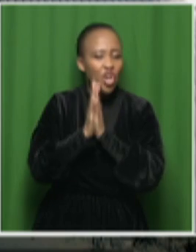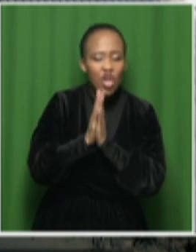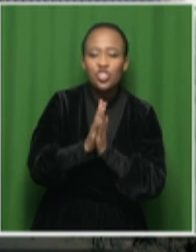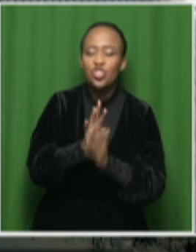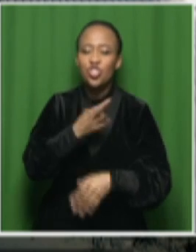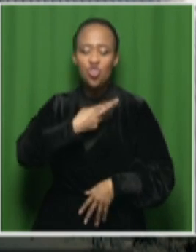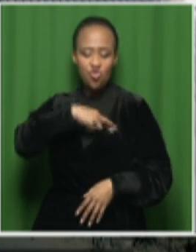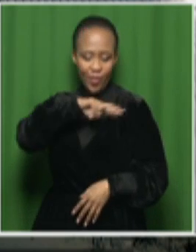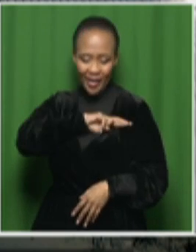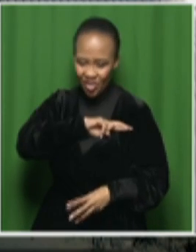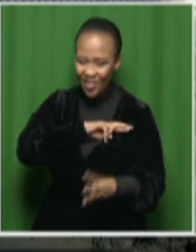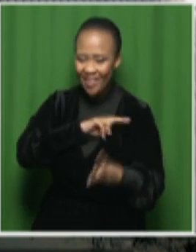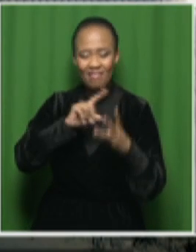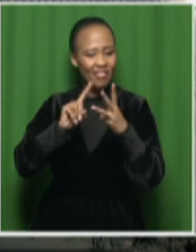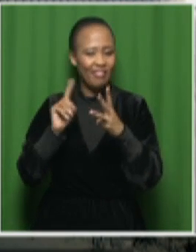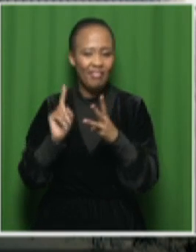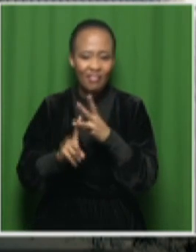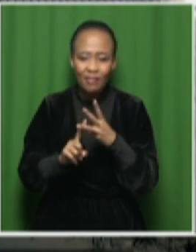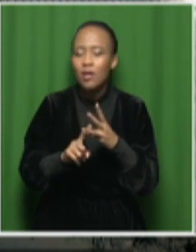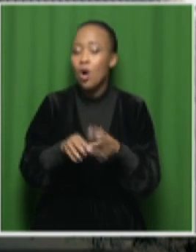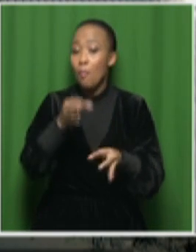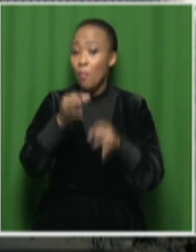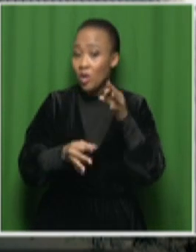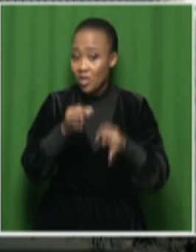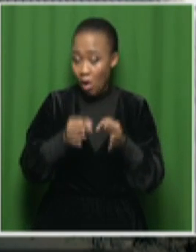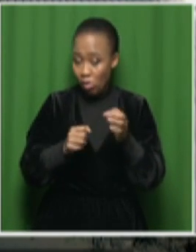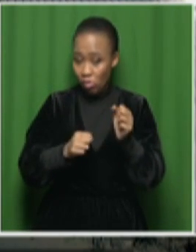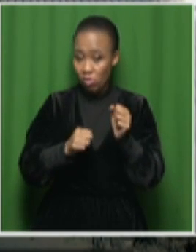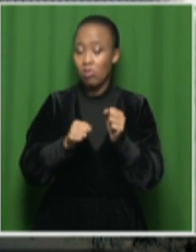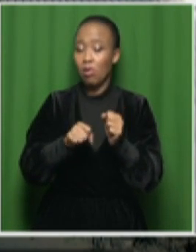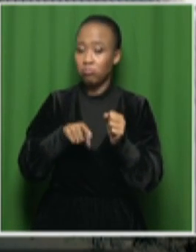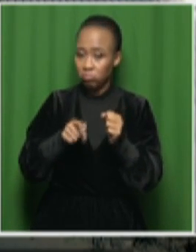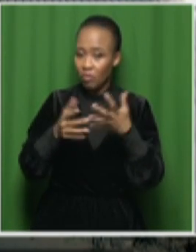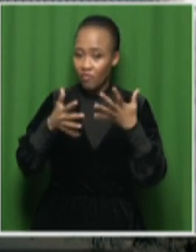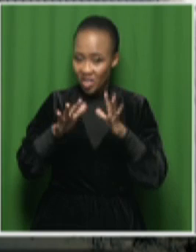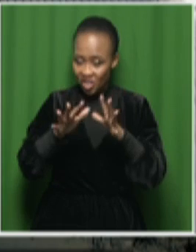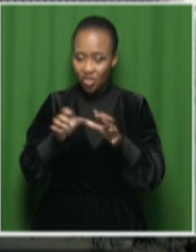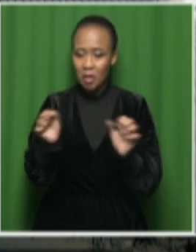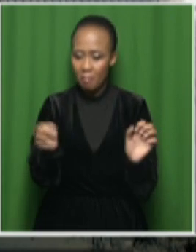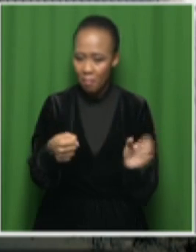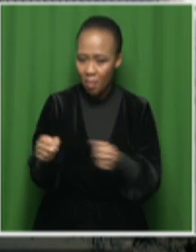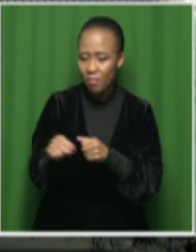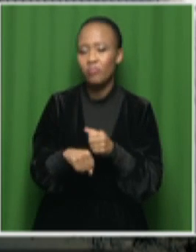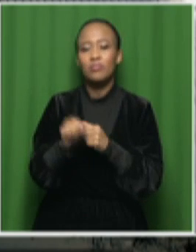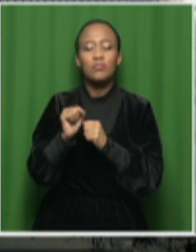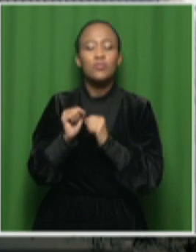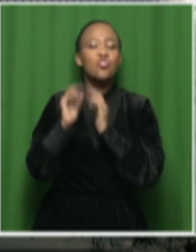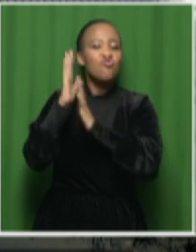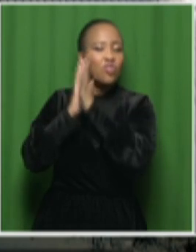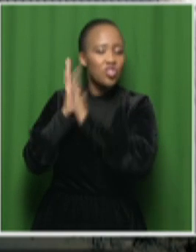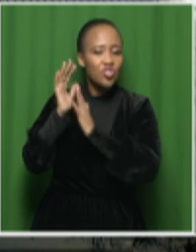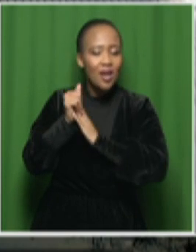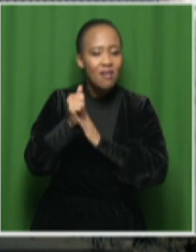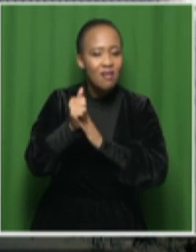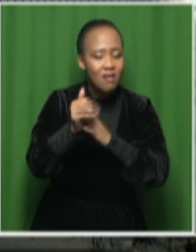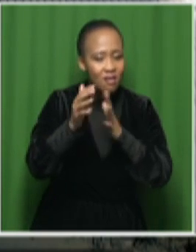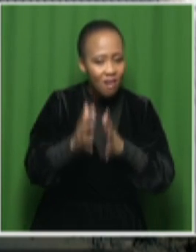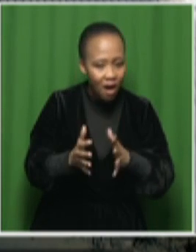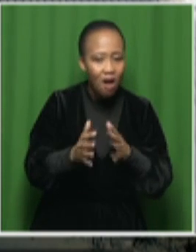and some of the political strategies that has been employed, the role of traditional leaders, some of the causes for concern,